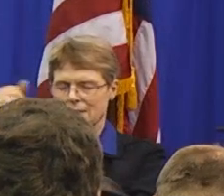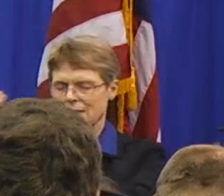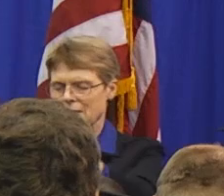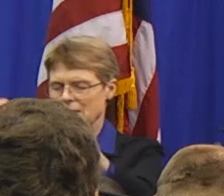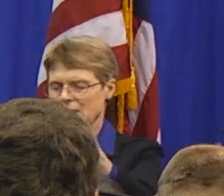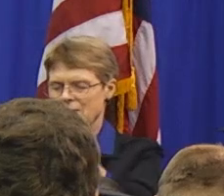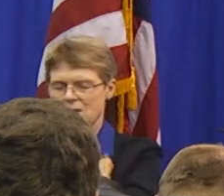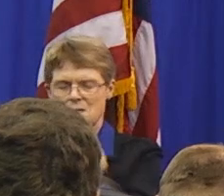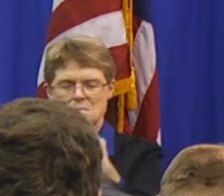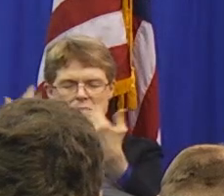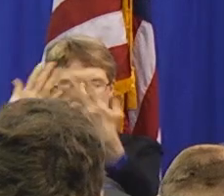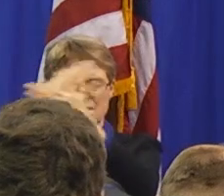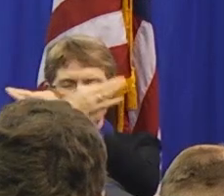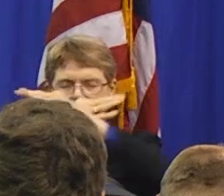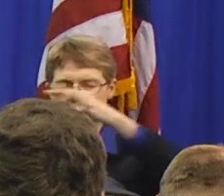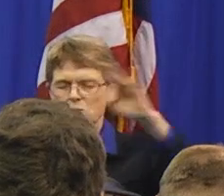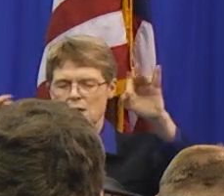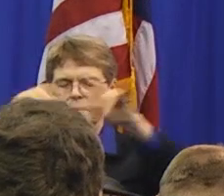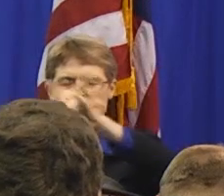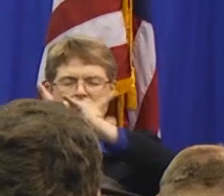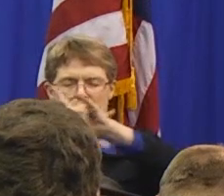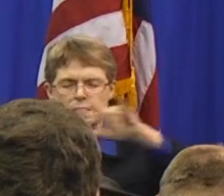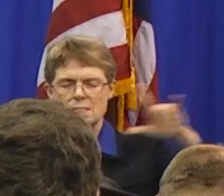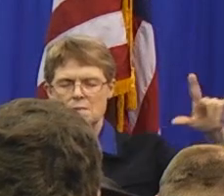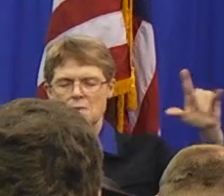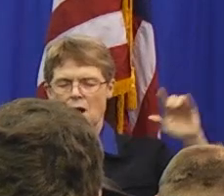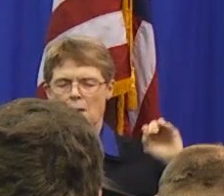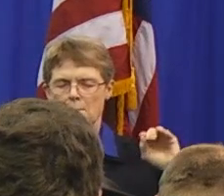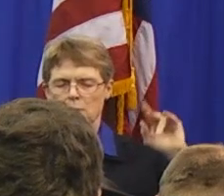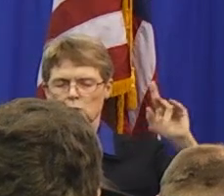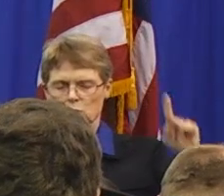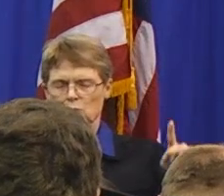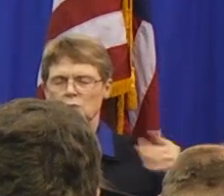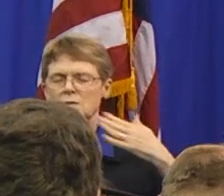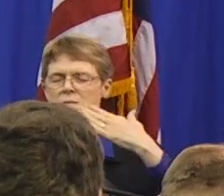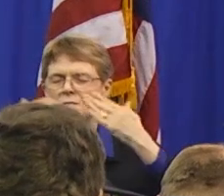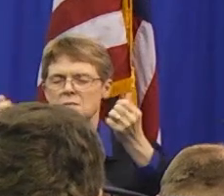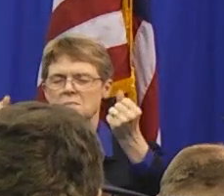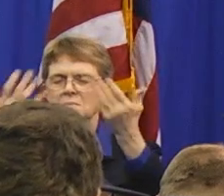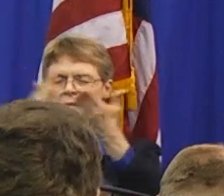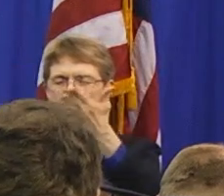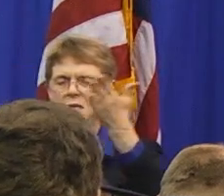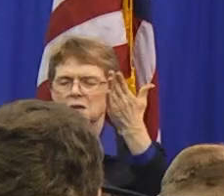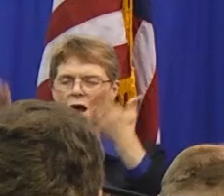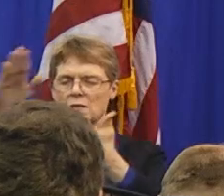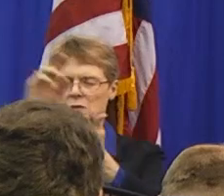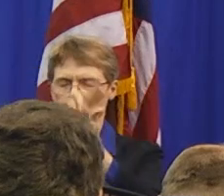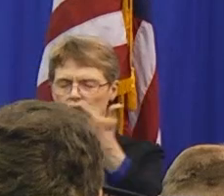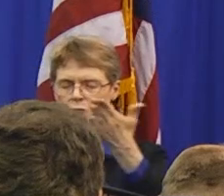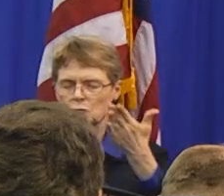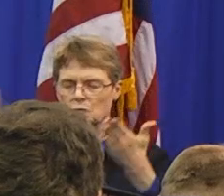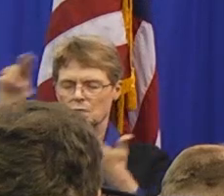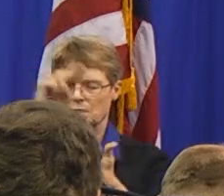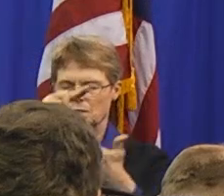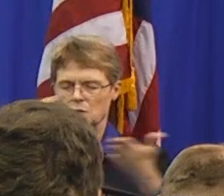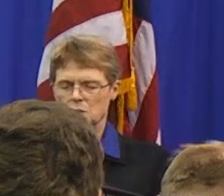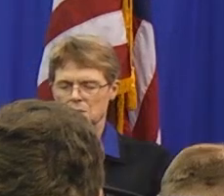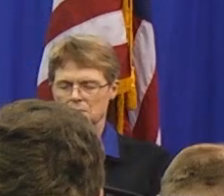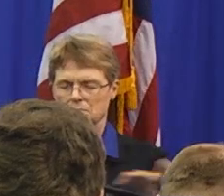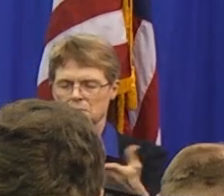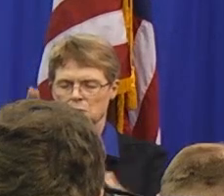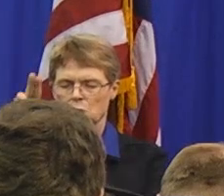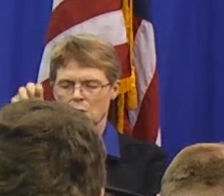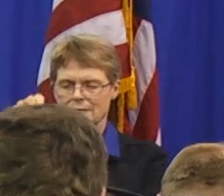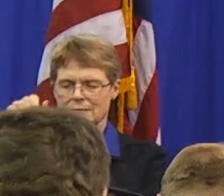many freedoms, liberties, and opportunities. We thank you for the many colleges and universities across this nation. We thank you for the